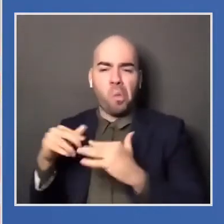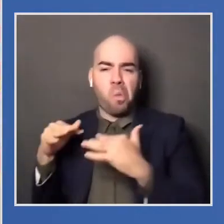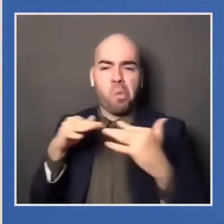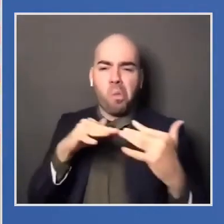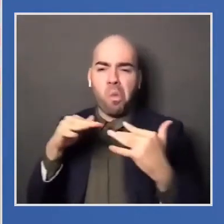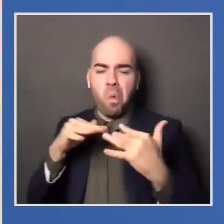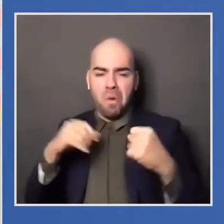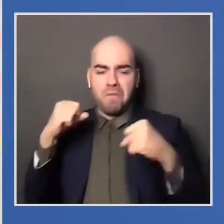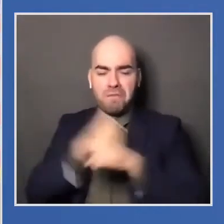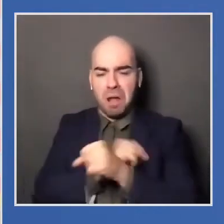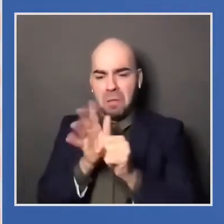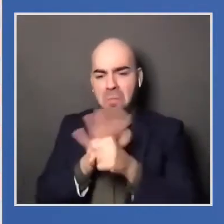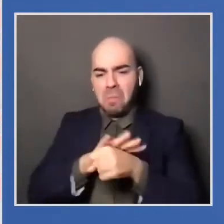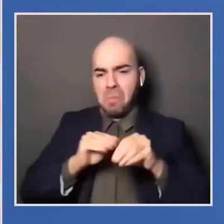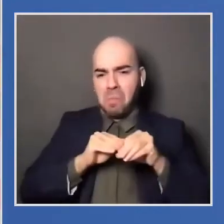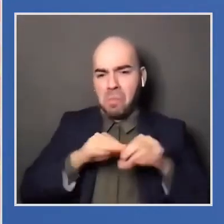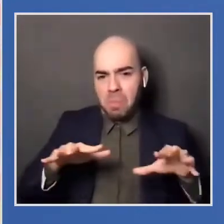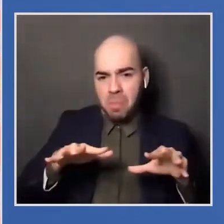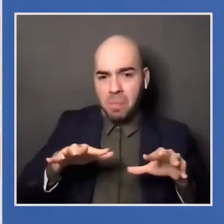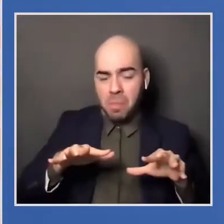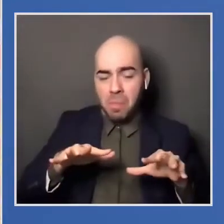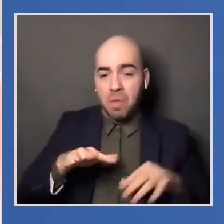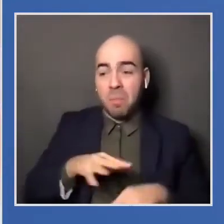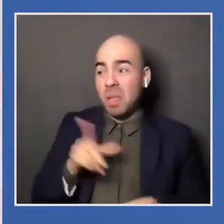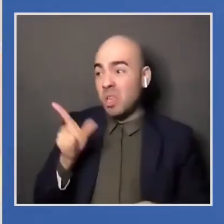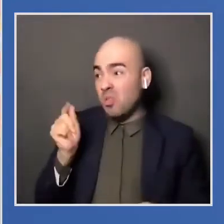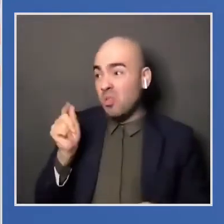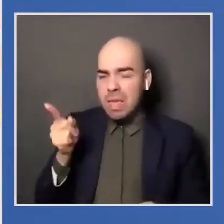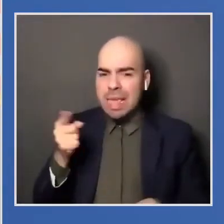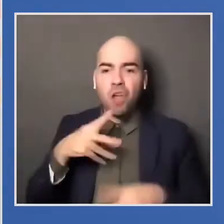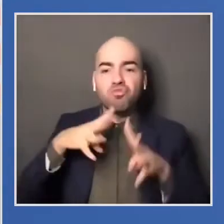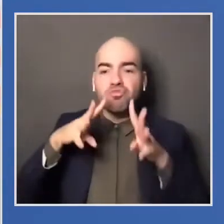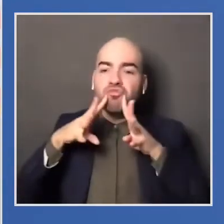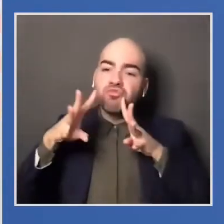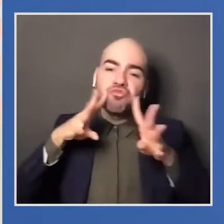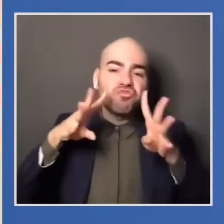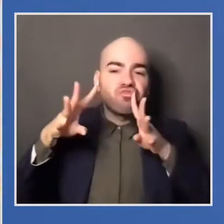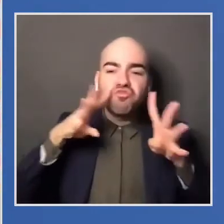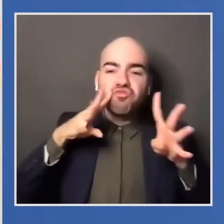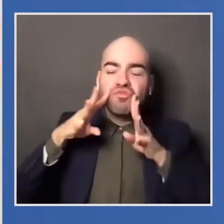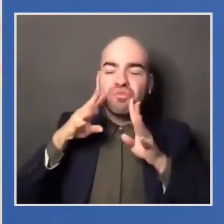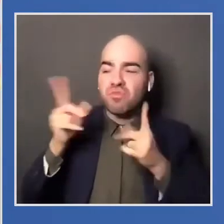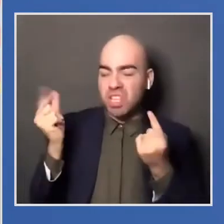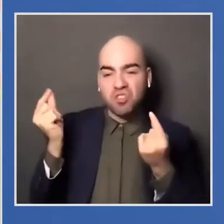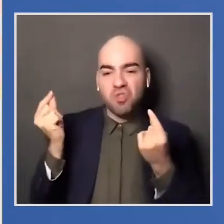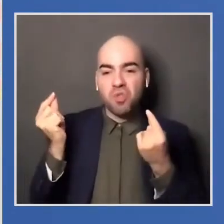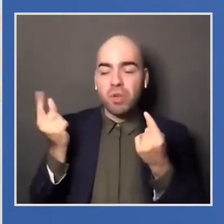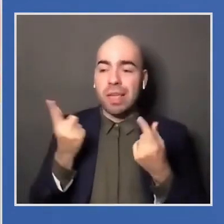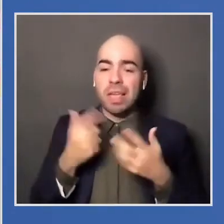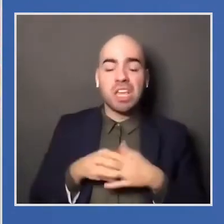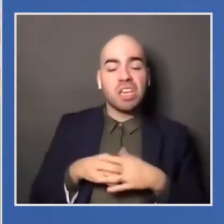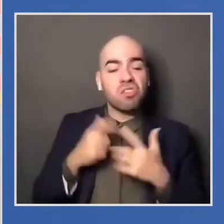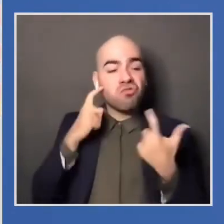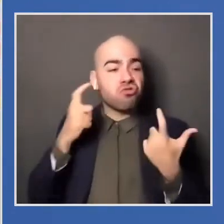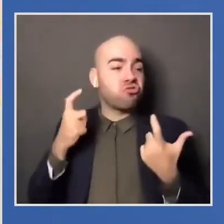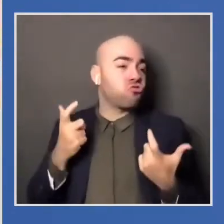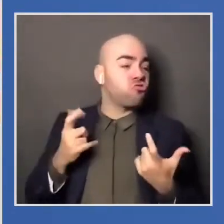Instead, he shrugged, he swaggered, and he surrendered. And then his chief of staff,